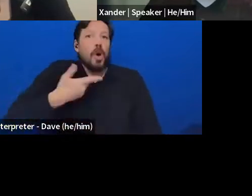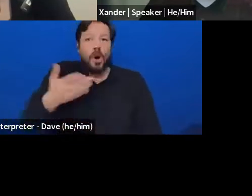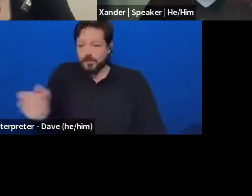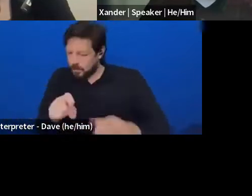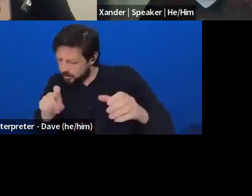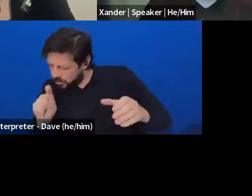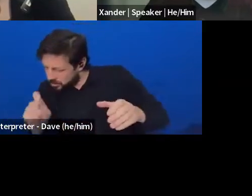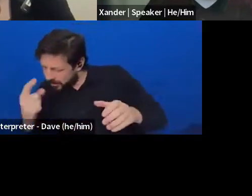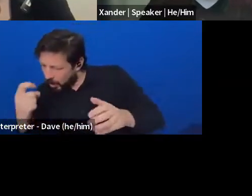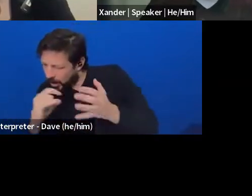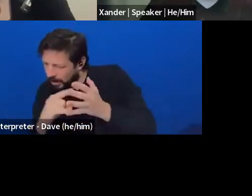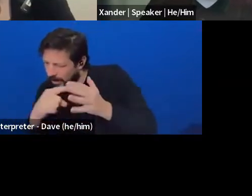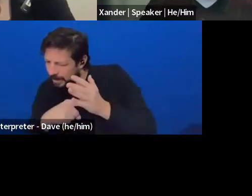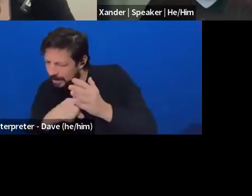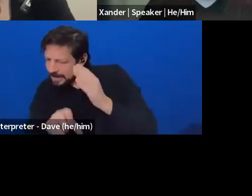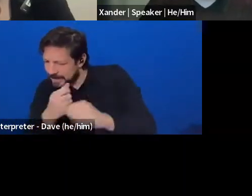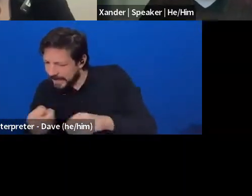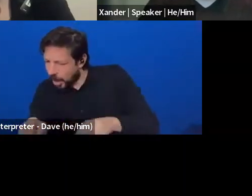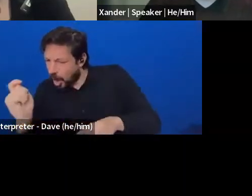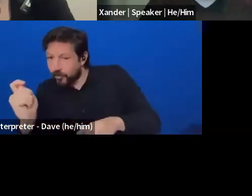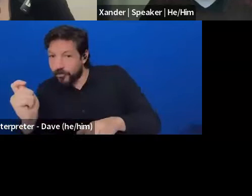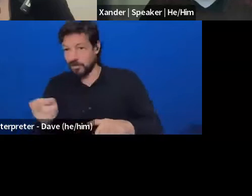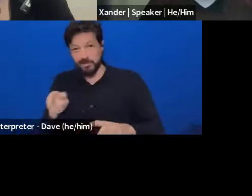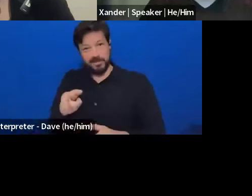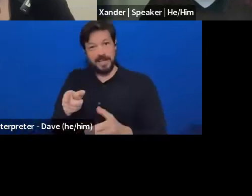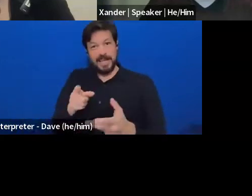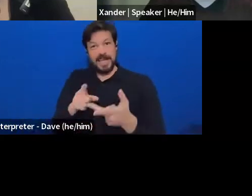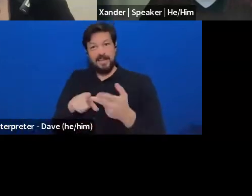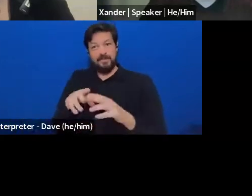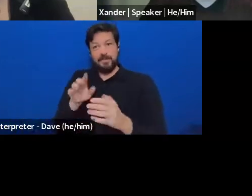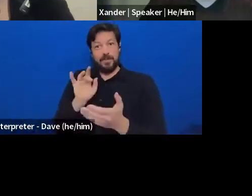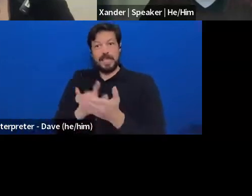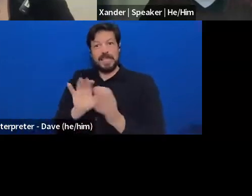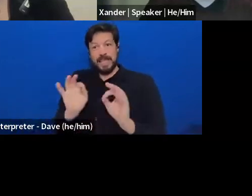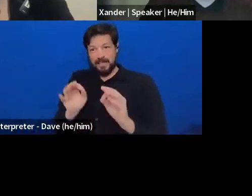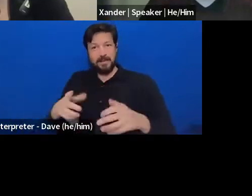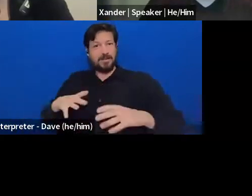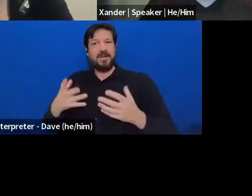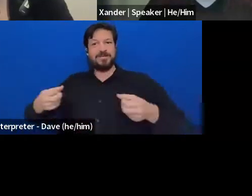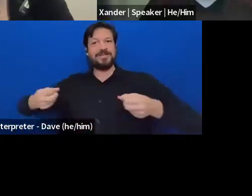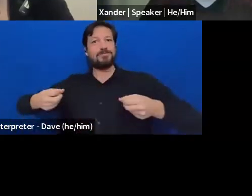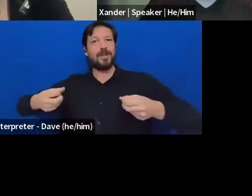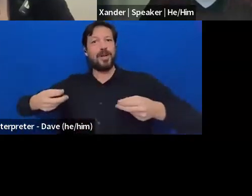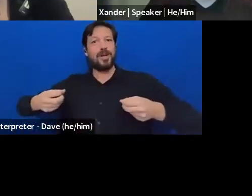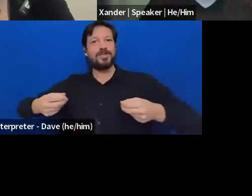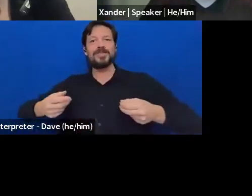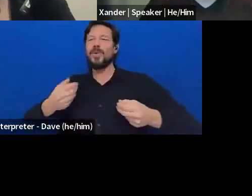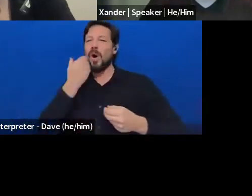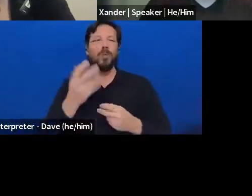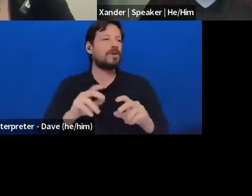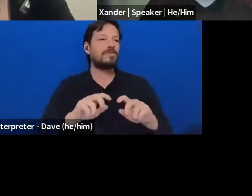And what we'll do, we'll sit around the TV for hours on end and play and share the controller, and each of